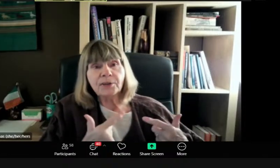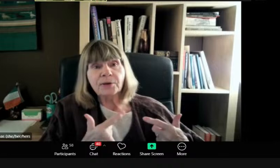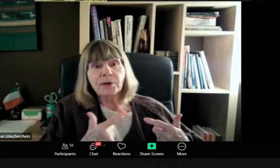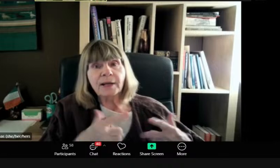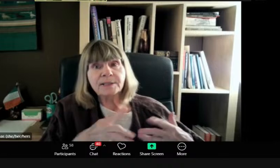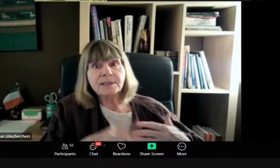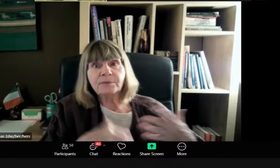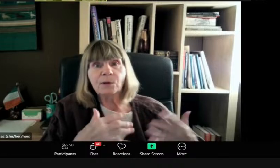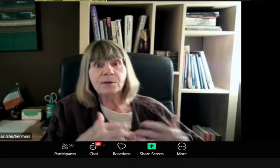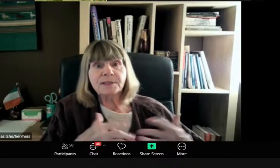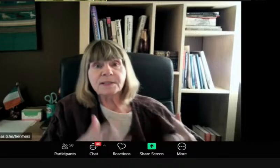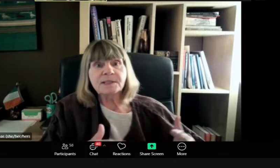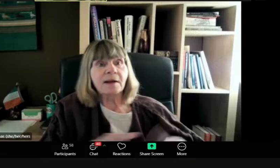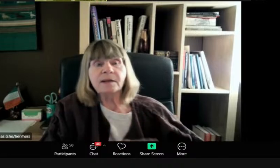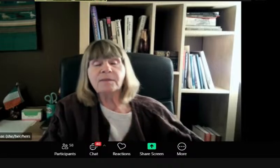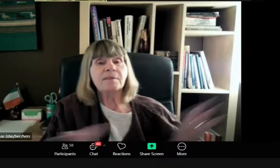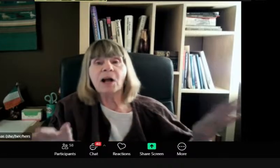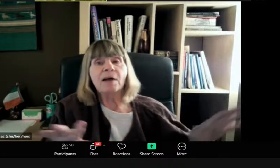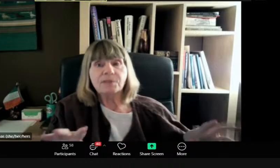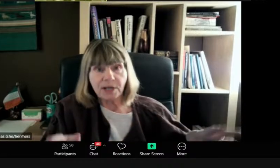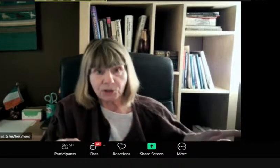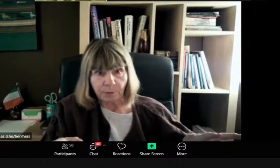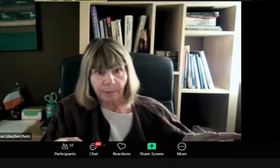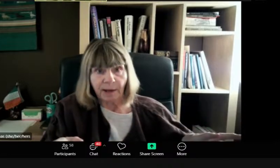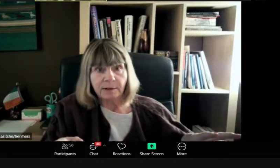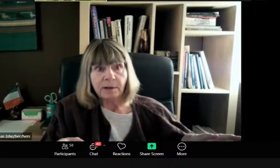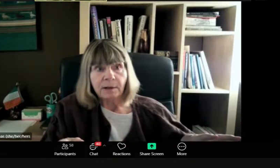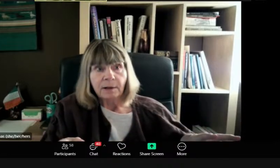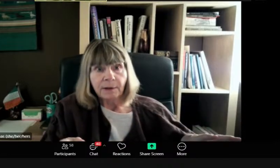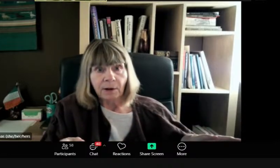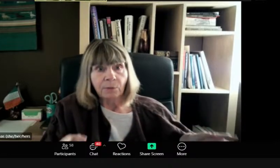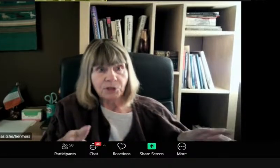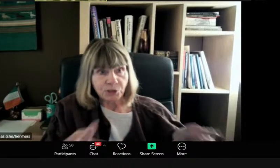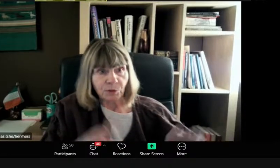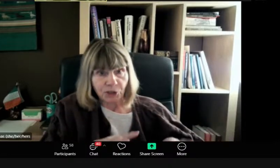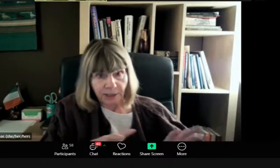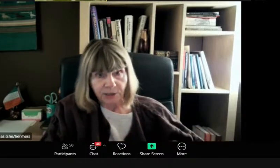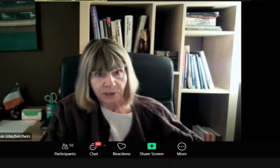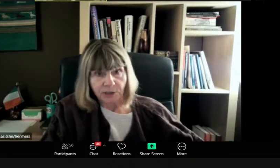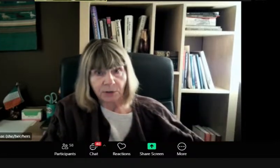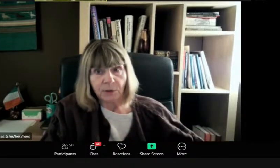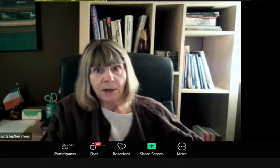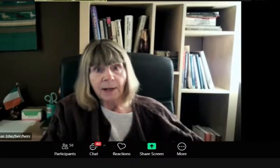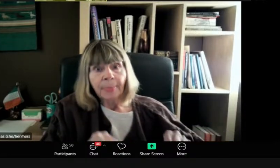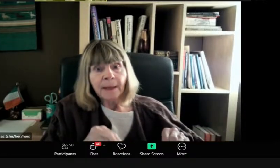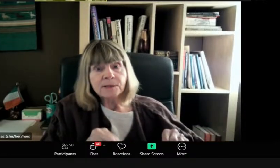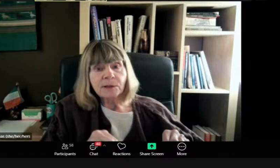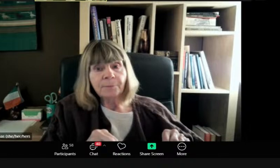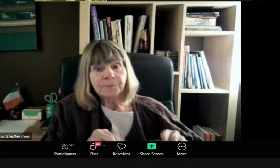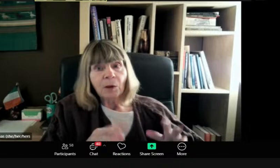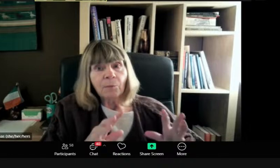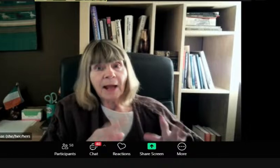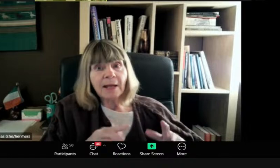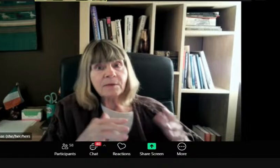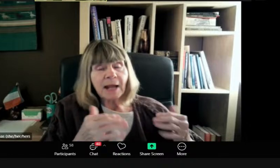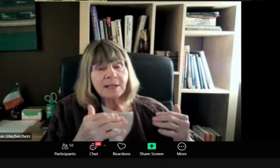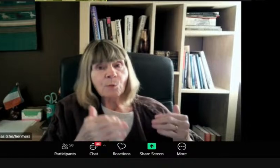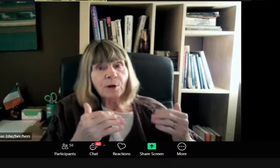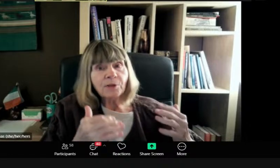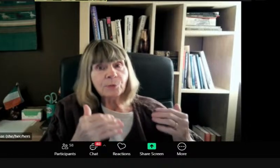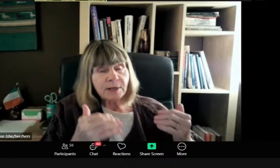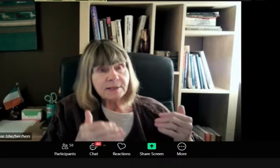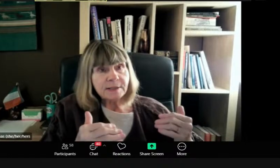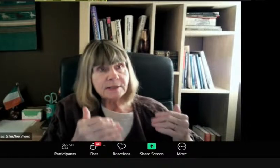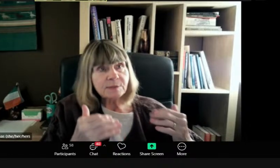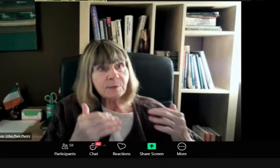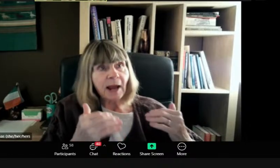at each other, and it's difficult to sit down and even have a conversation about it, you know, which is what you need to do. So that's